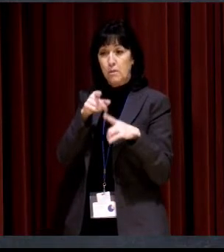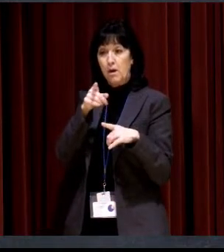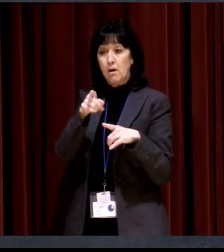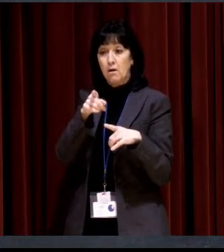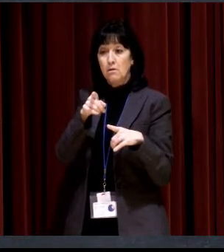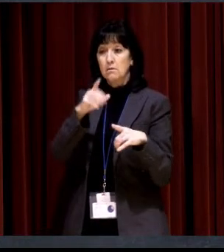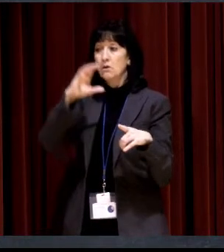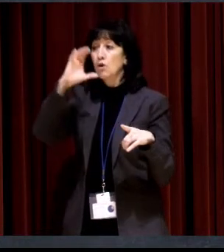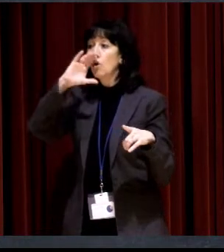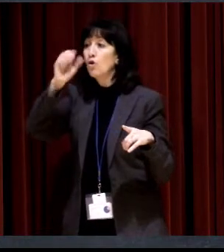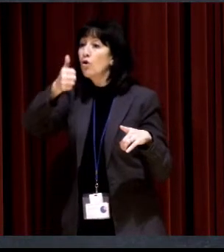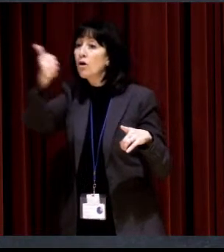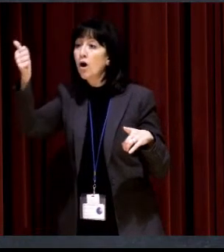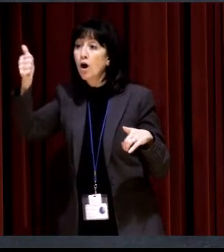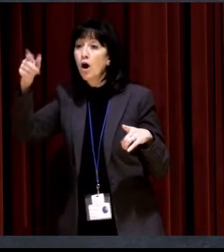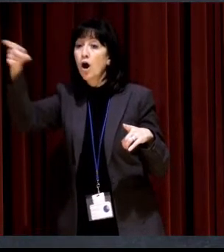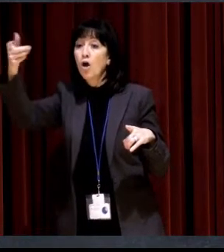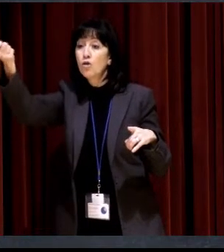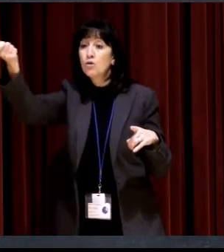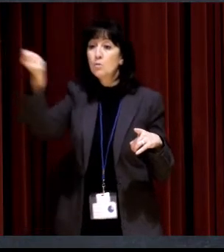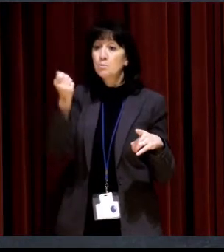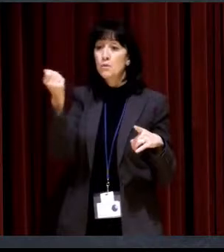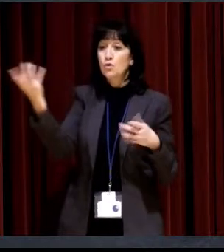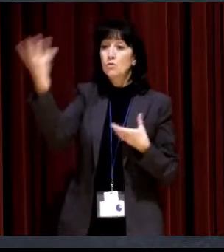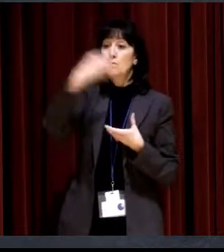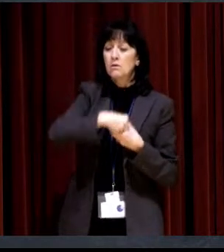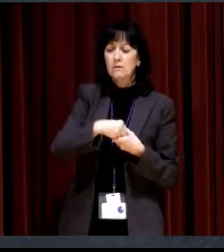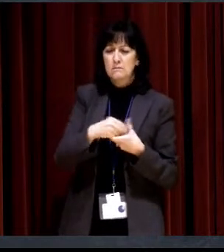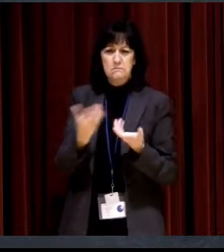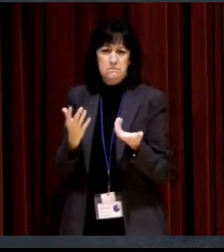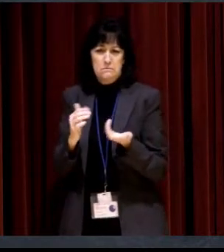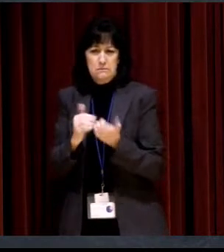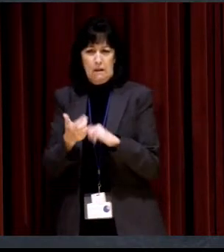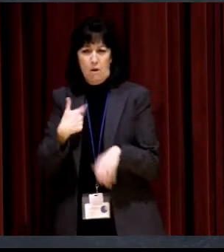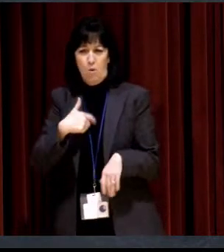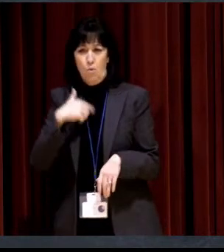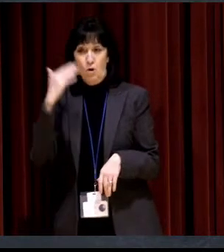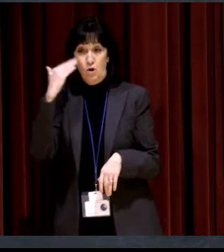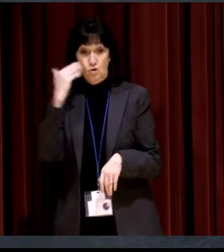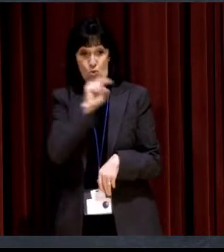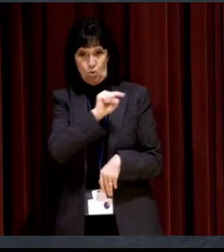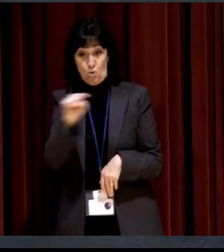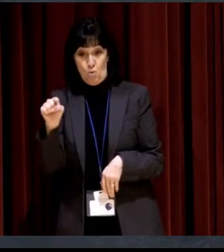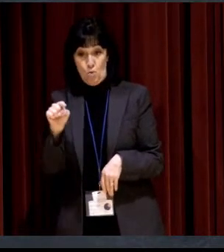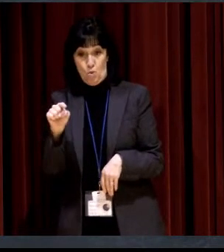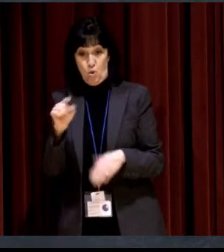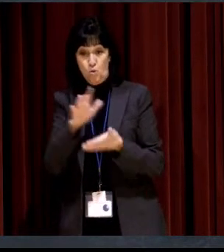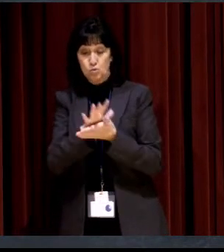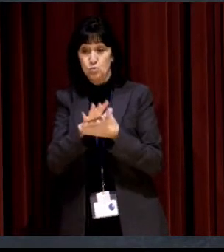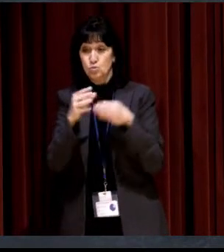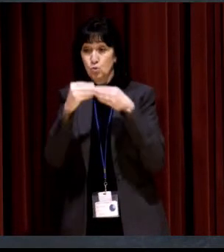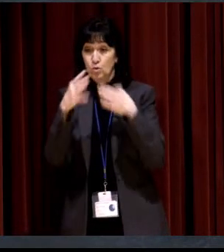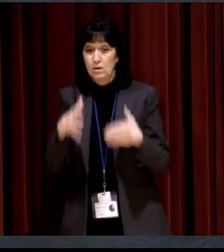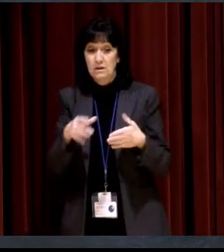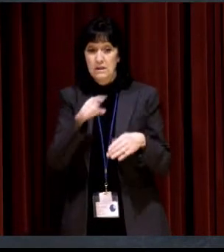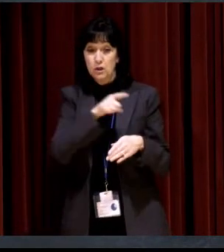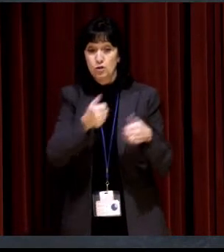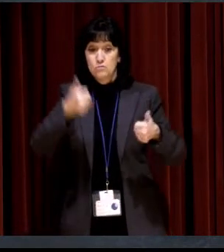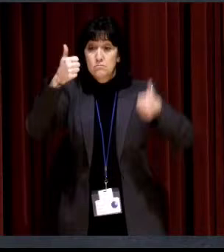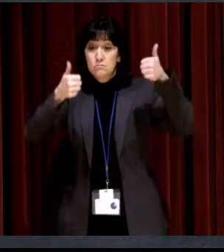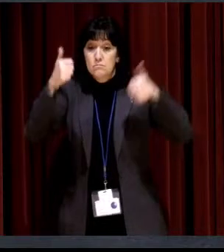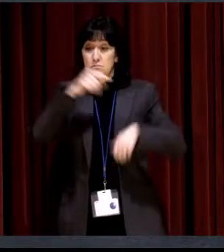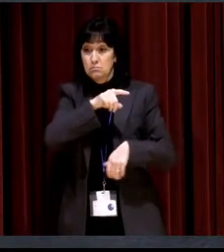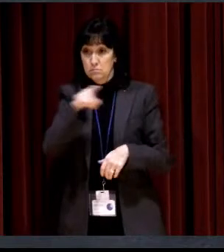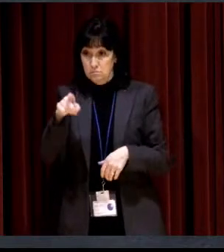how do we make sure that we're doing the best for our students when we're thinking about the school leaders? I know that educators, much like